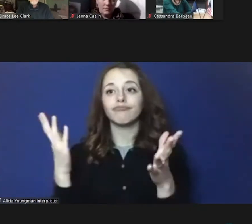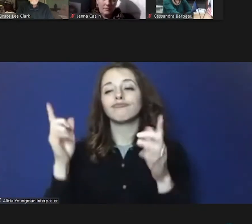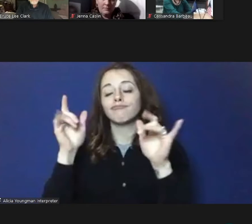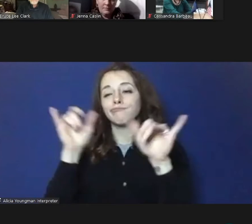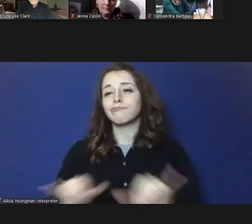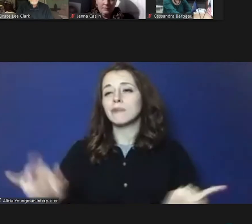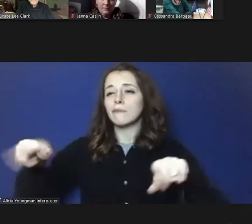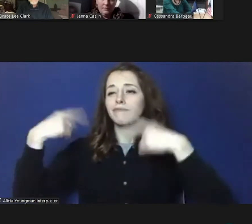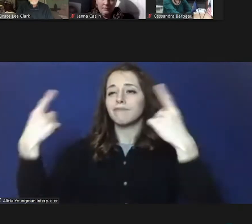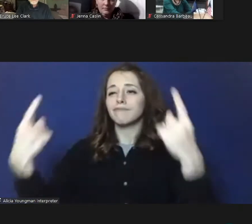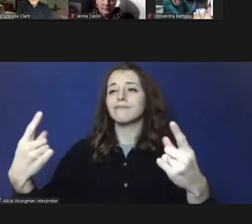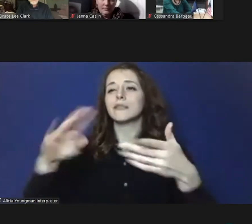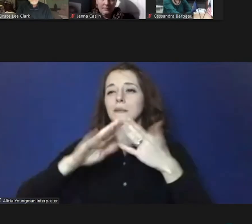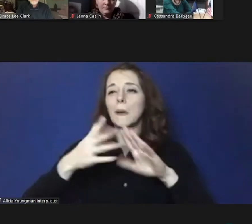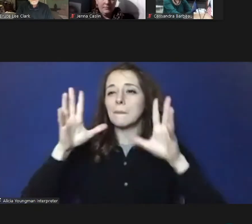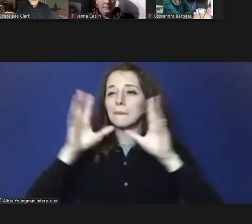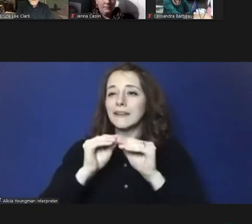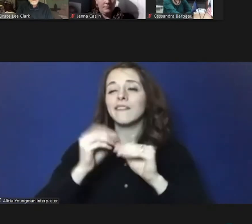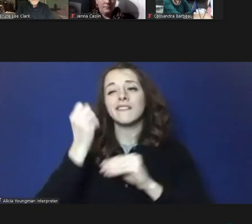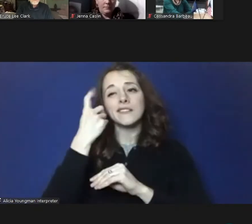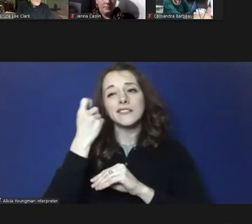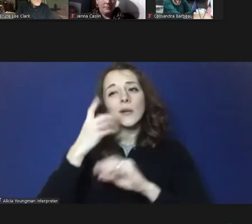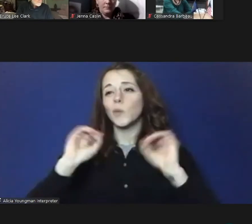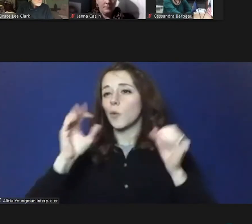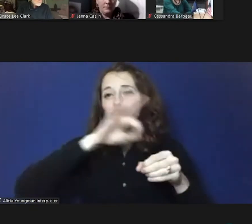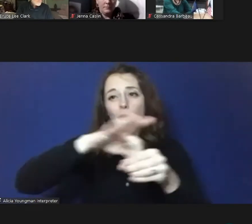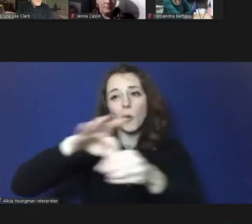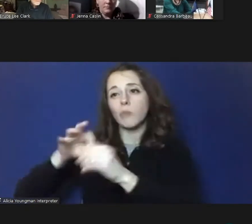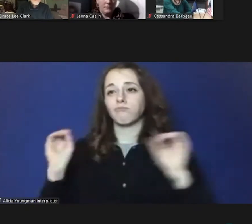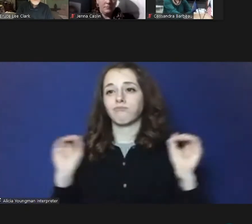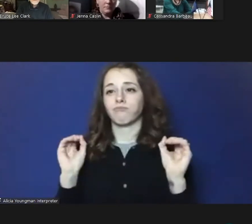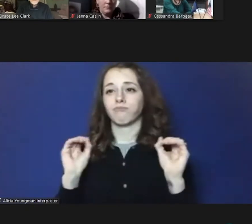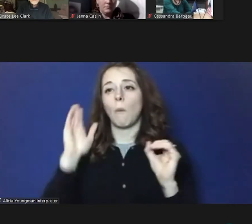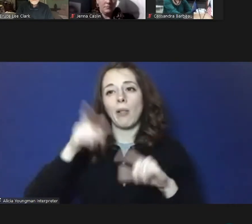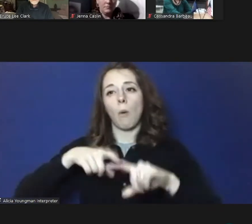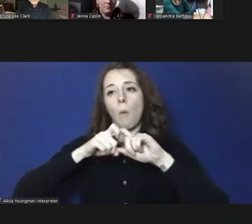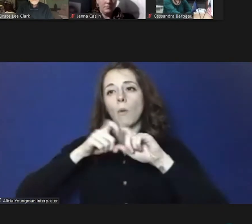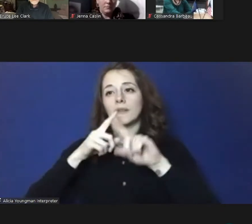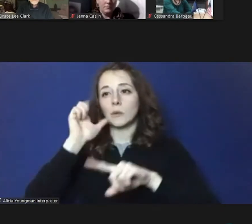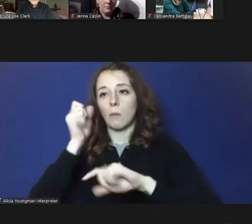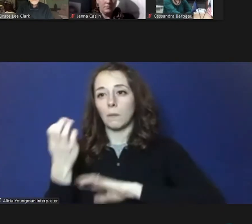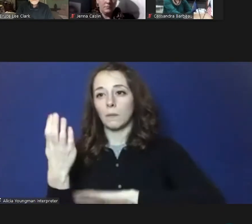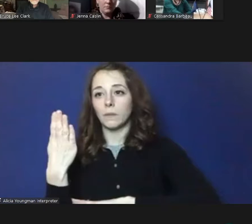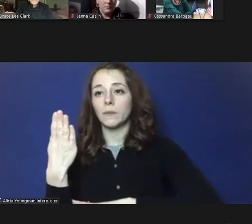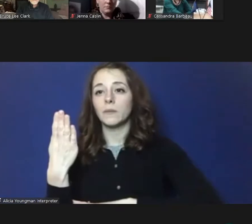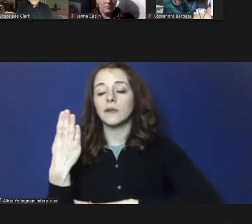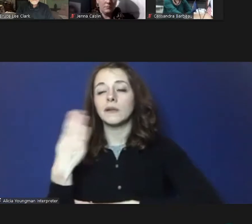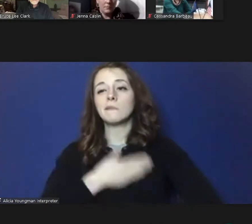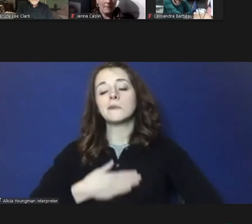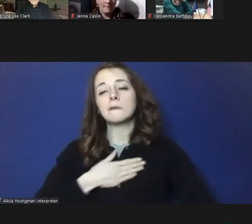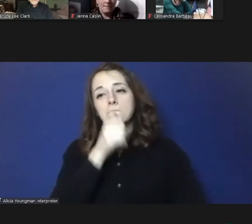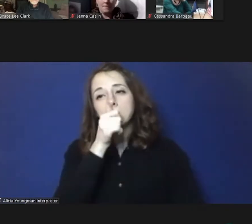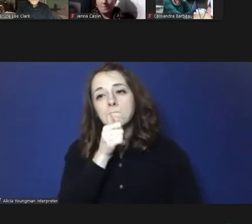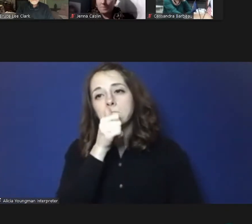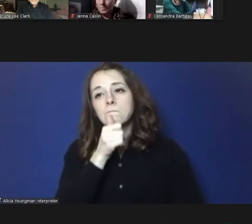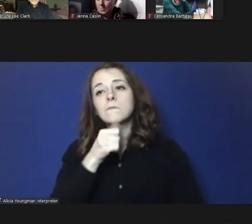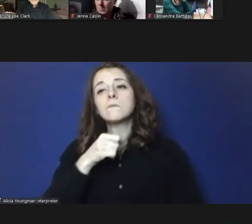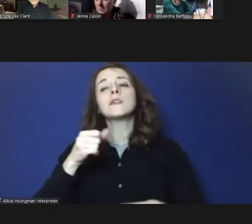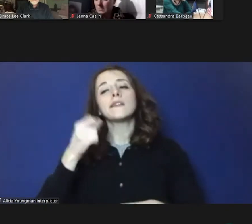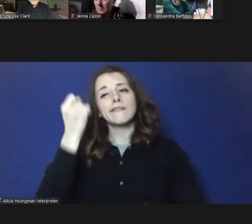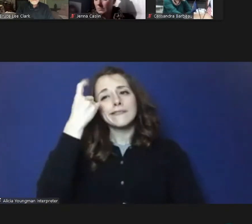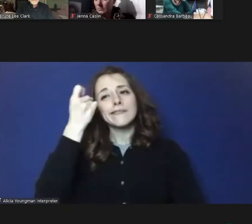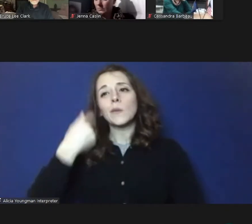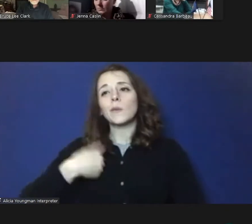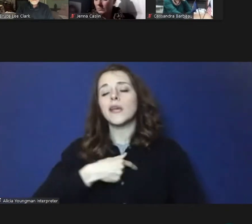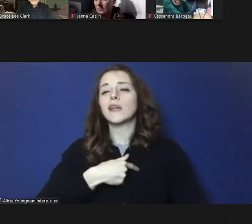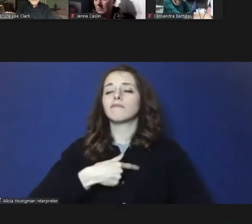Don said, there will be no votes taken tonight. All votes will be taken tomorrow. We ask for your patience, and please be assured we're doing the best